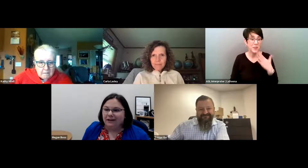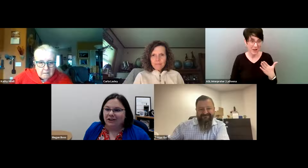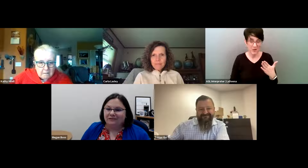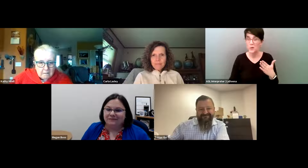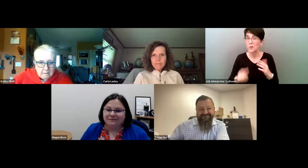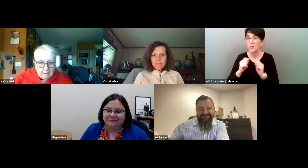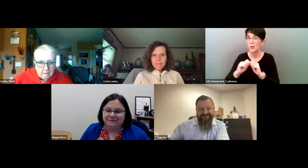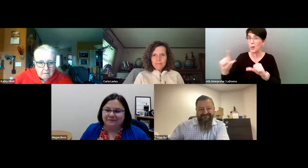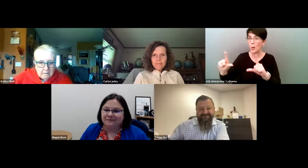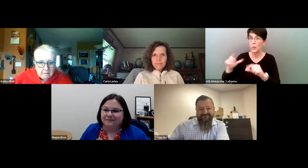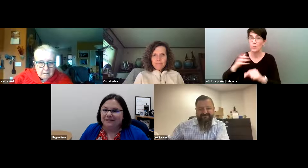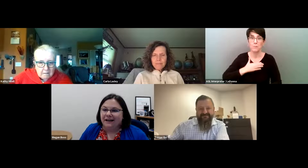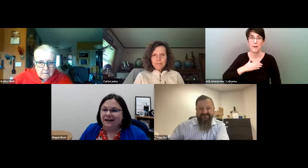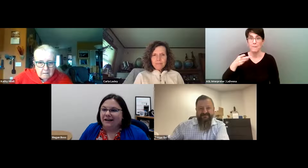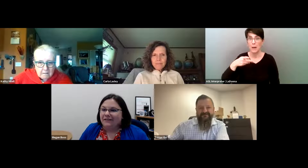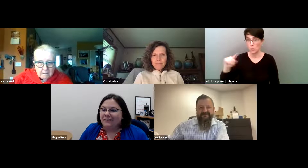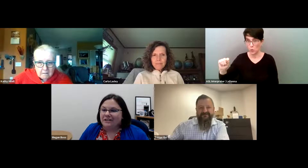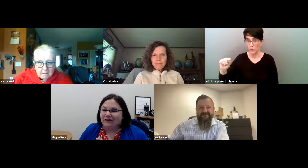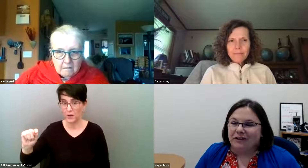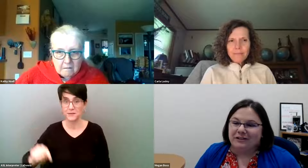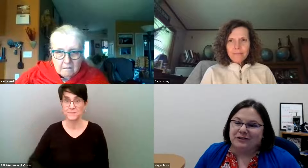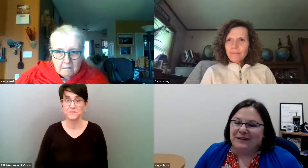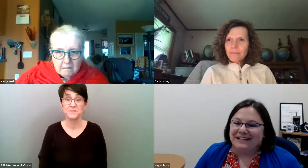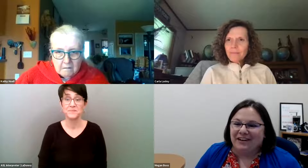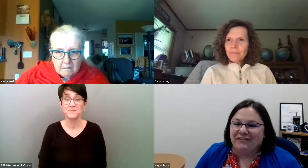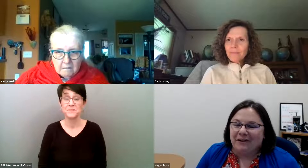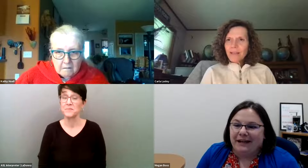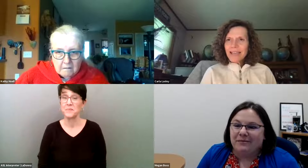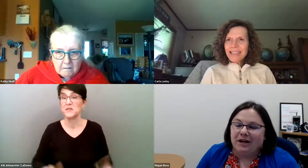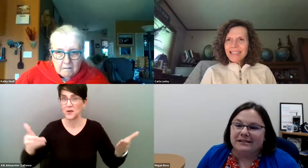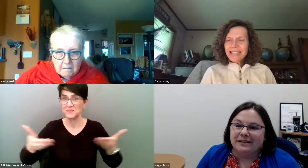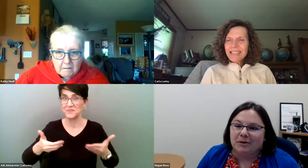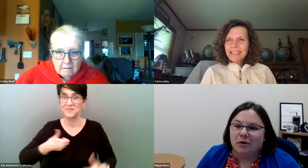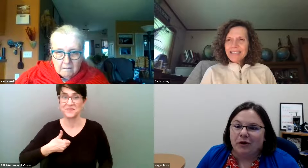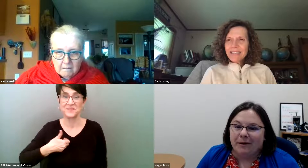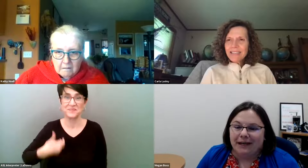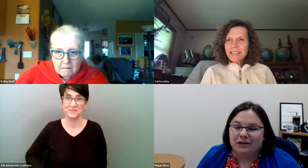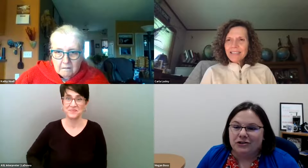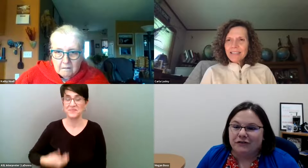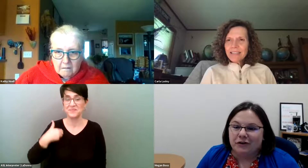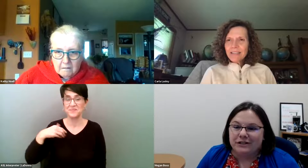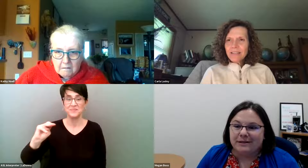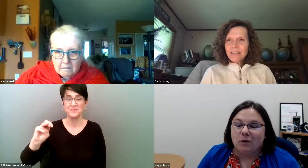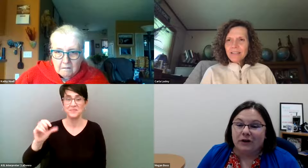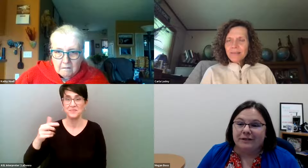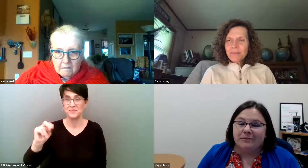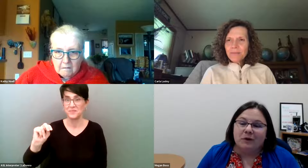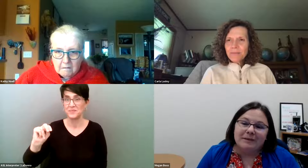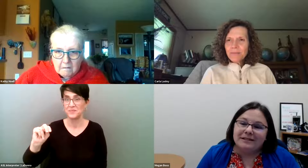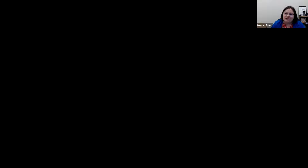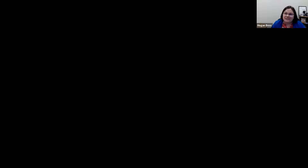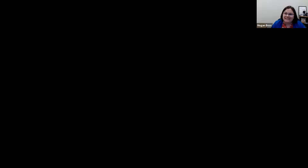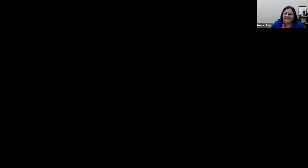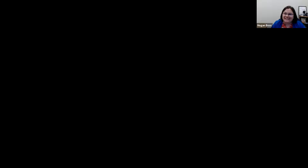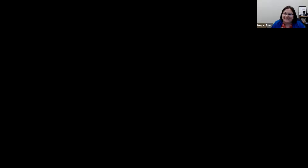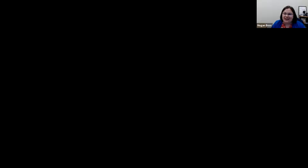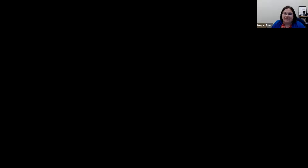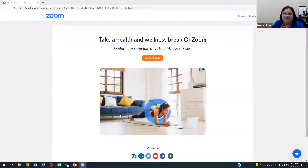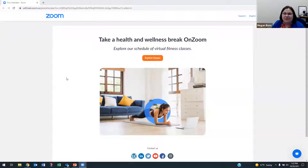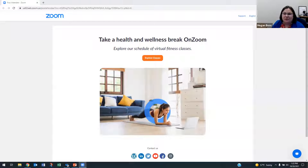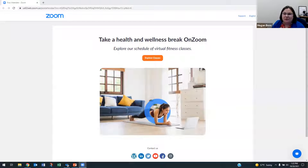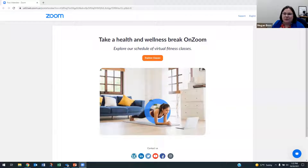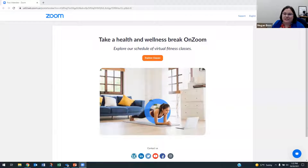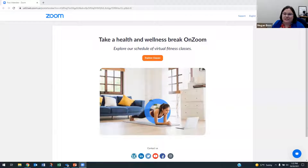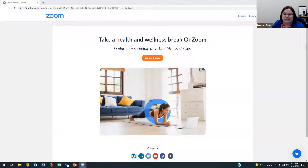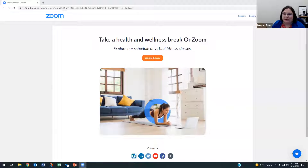PowerPoint here. First off, I'll introduce myself. I'm Megan Boss. I'm the Program Manager for Supported Employment Services